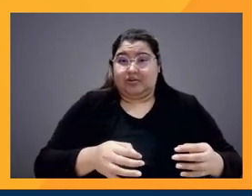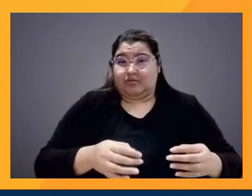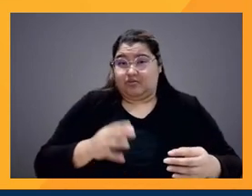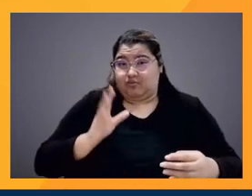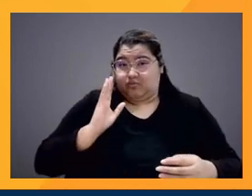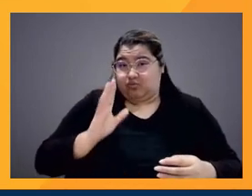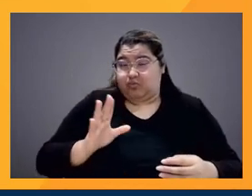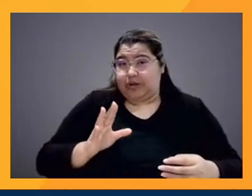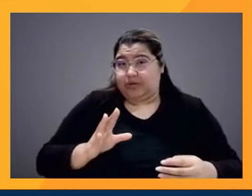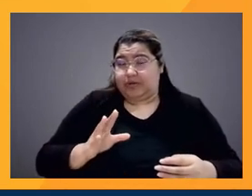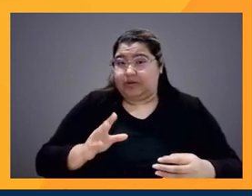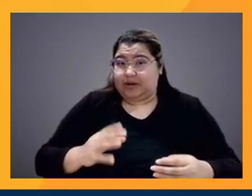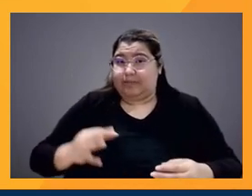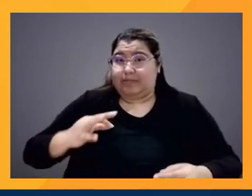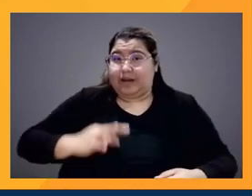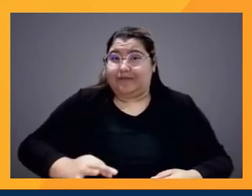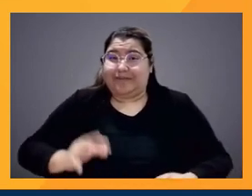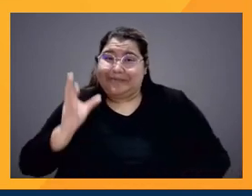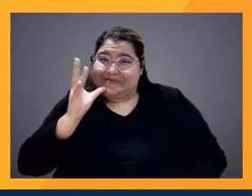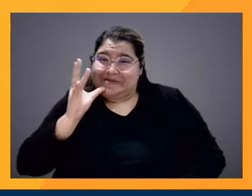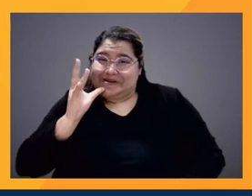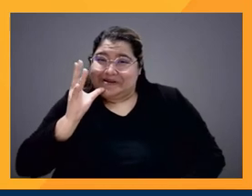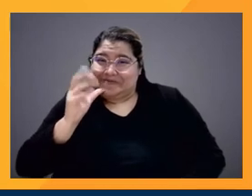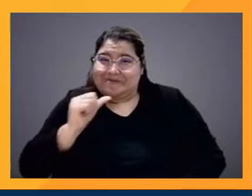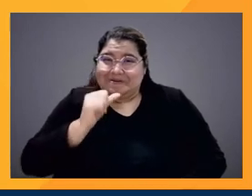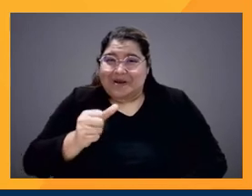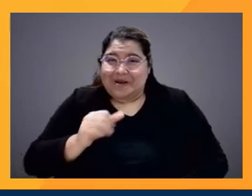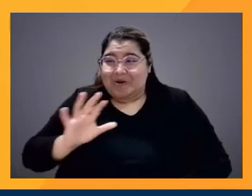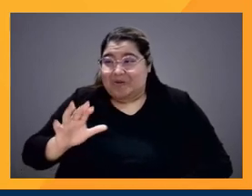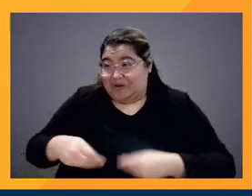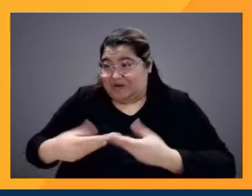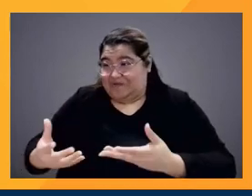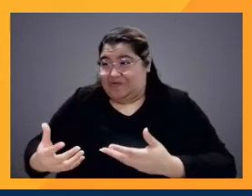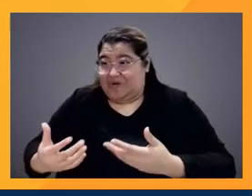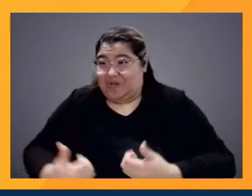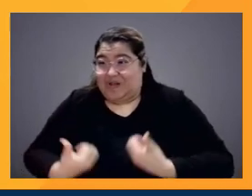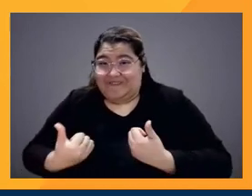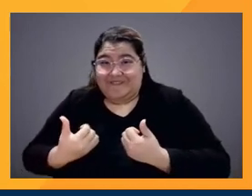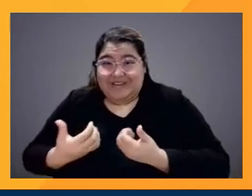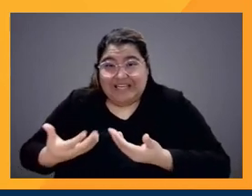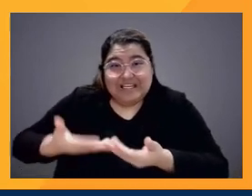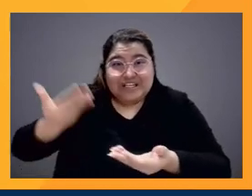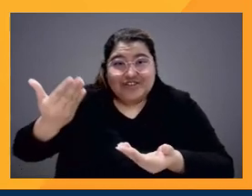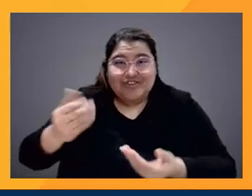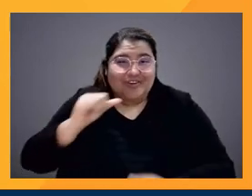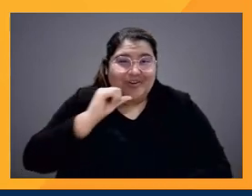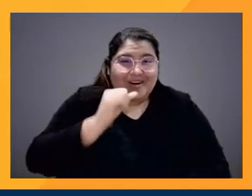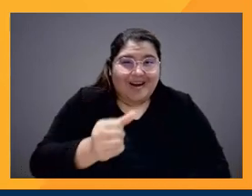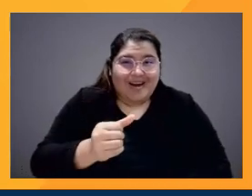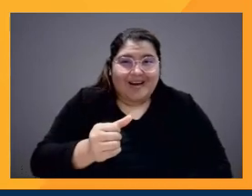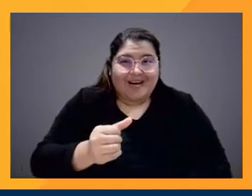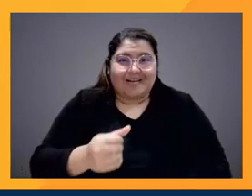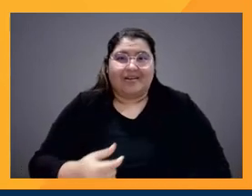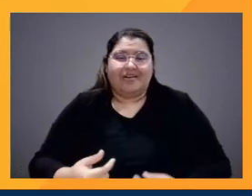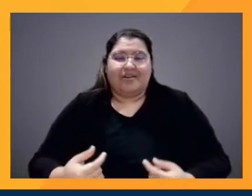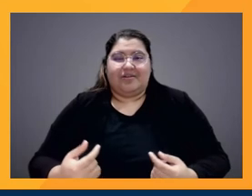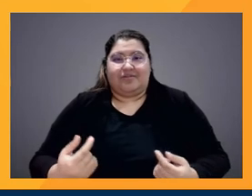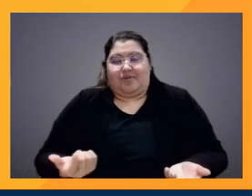we're going to get through this with the support of one another. And so I'm leaving here inspired and looking forward